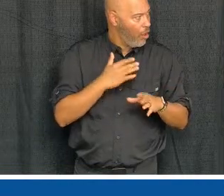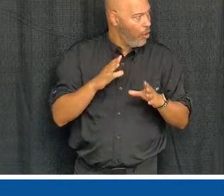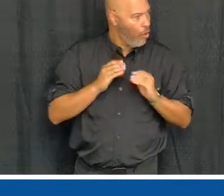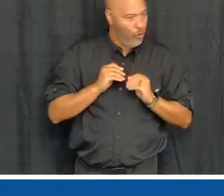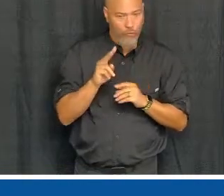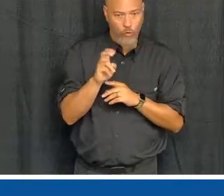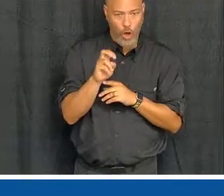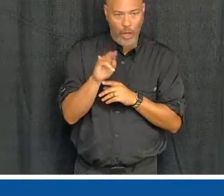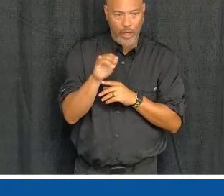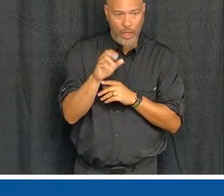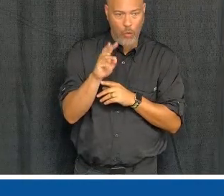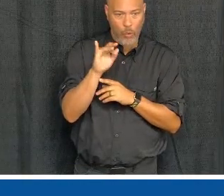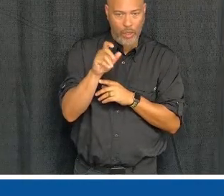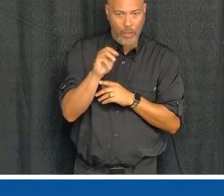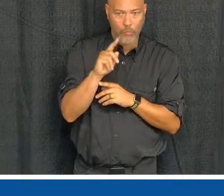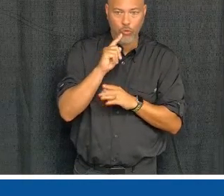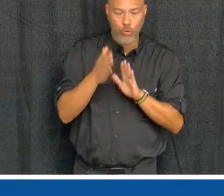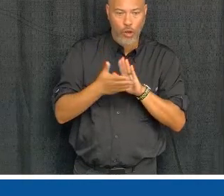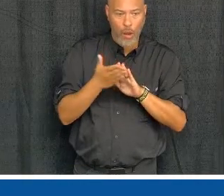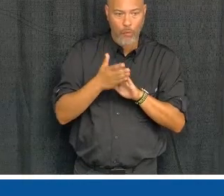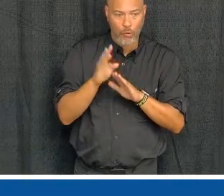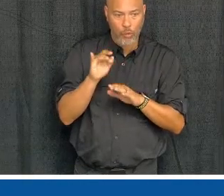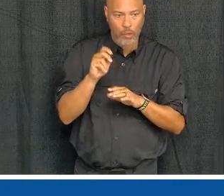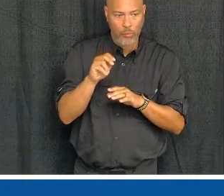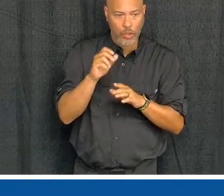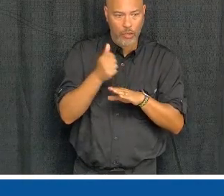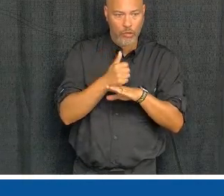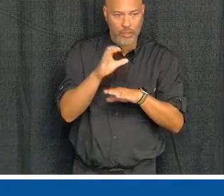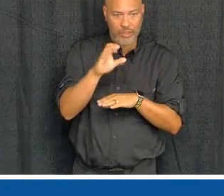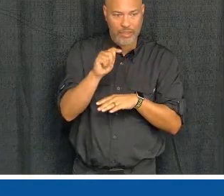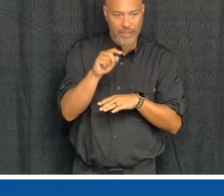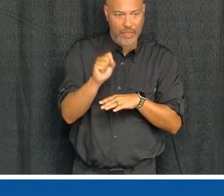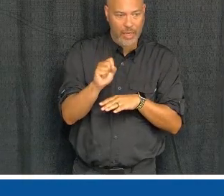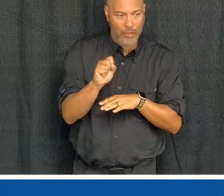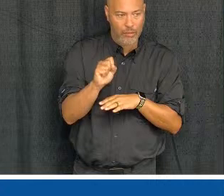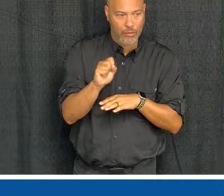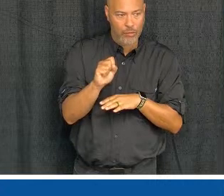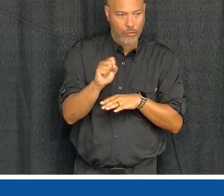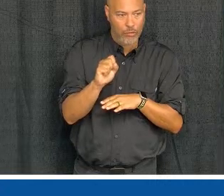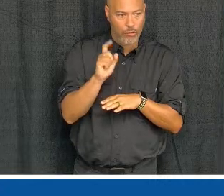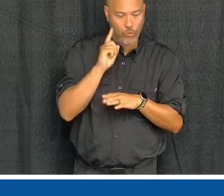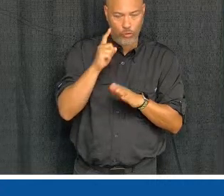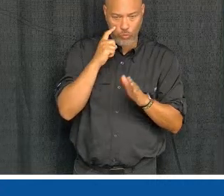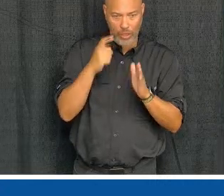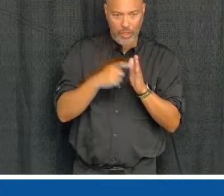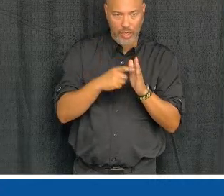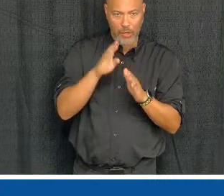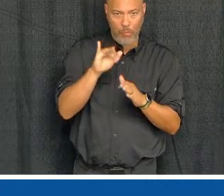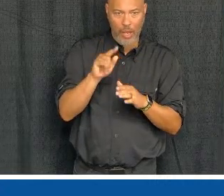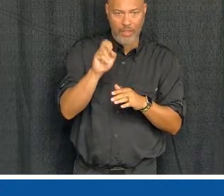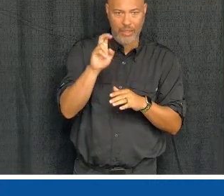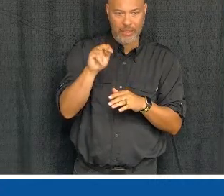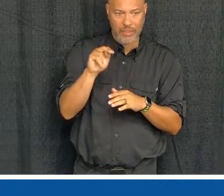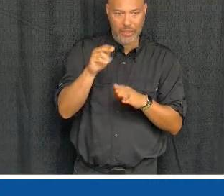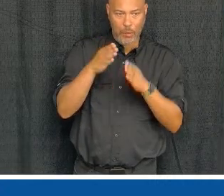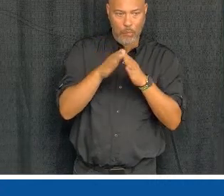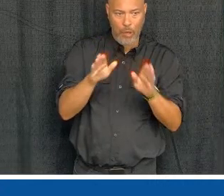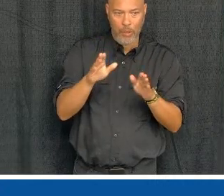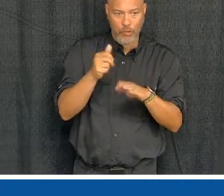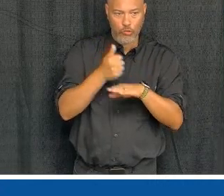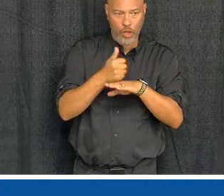Veronica Williams, who is Operations Supervisor at Clarksville Transit System, was recognized by the Tennessee Public